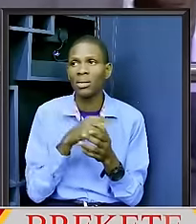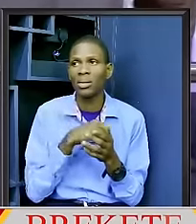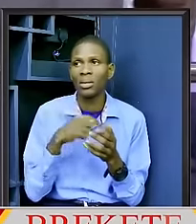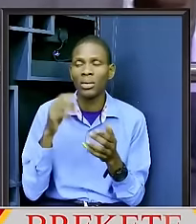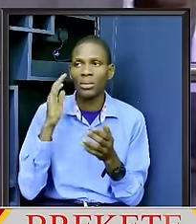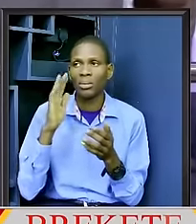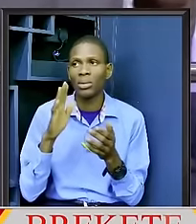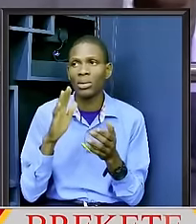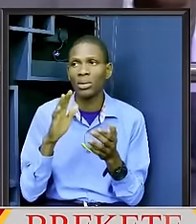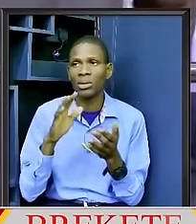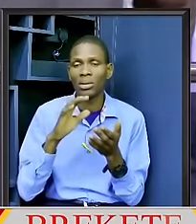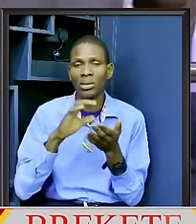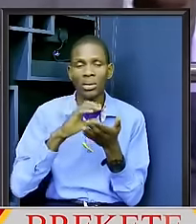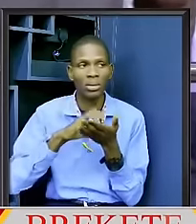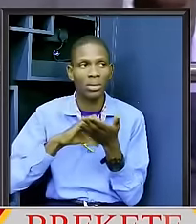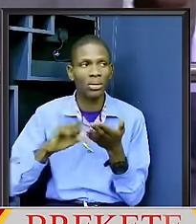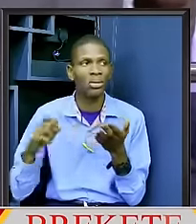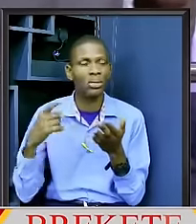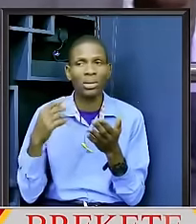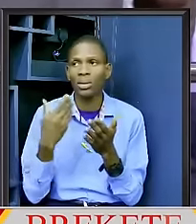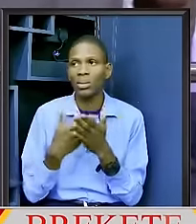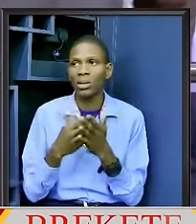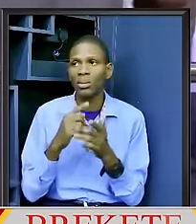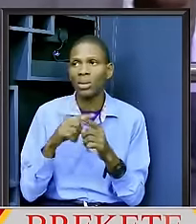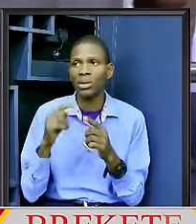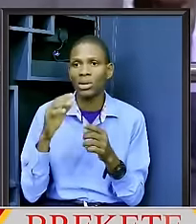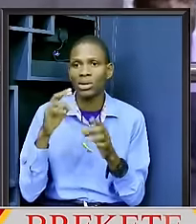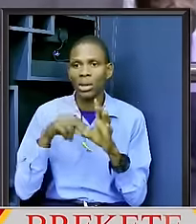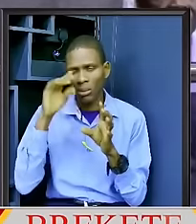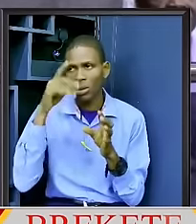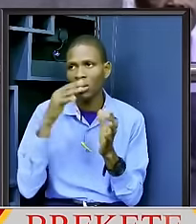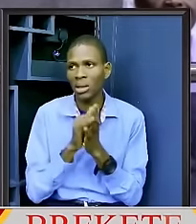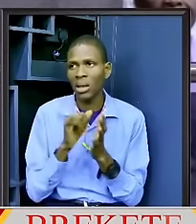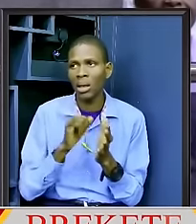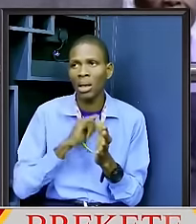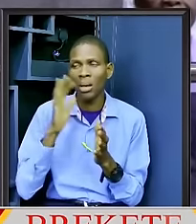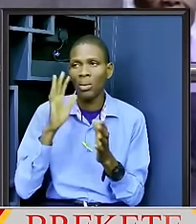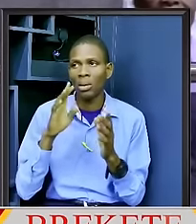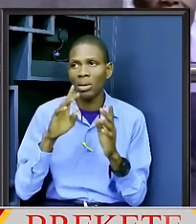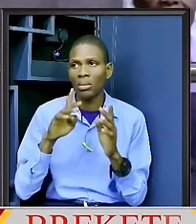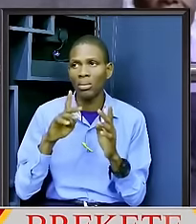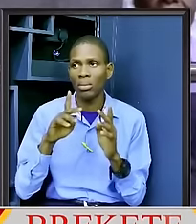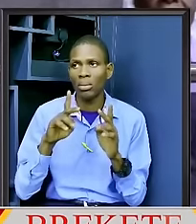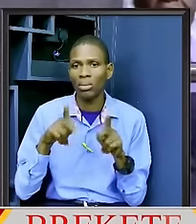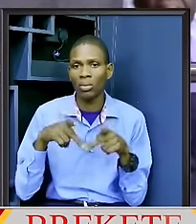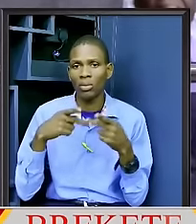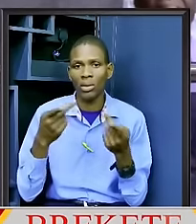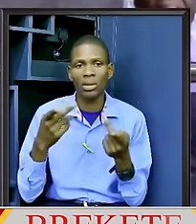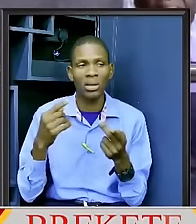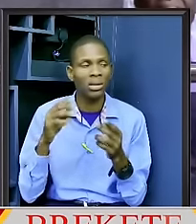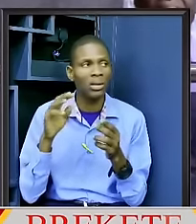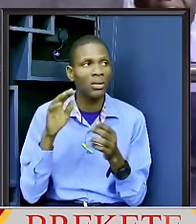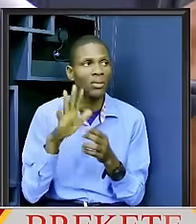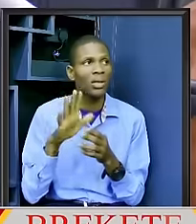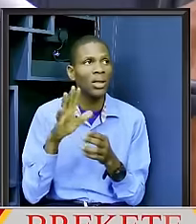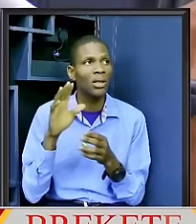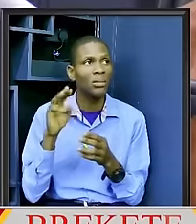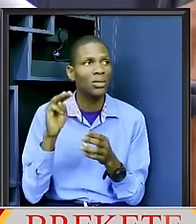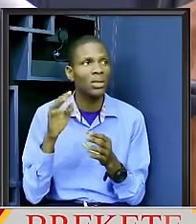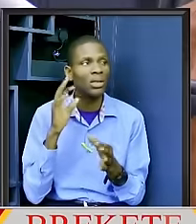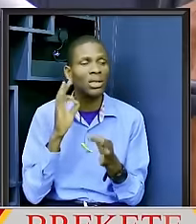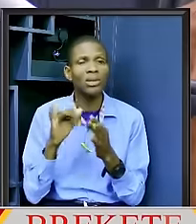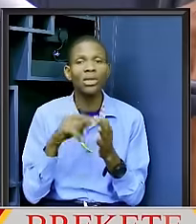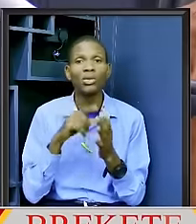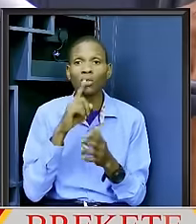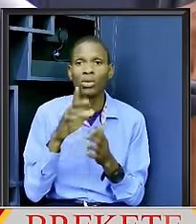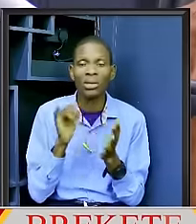be deducting the money. But the chairman said, no, that me, I'm going to provide the 5 million Madam, separate. If not true,